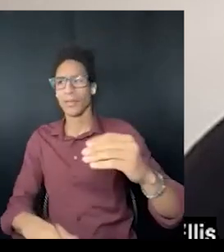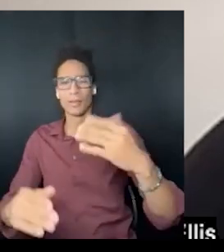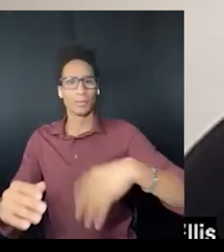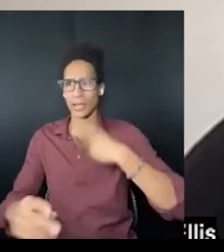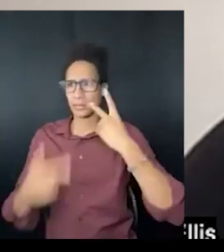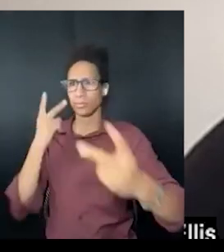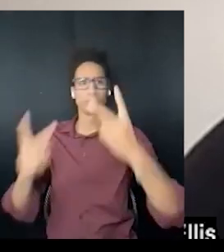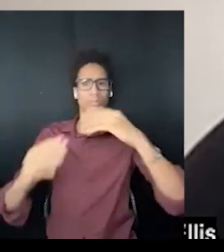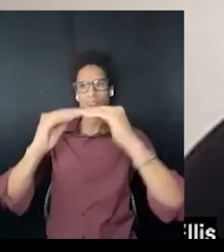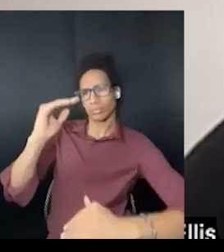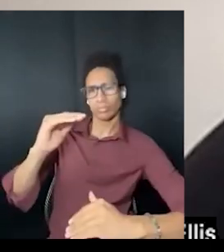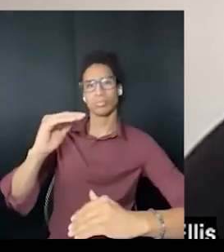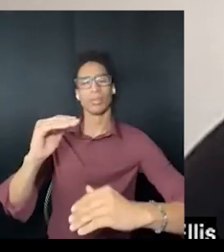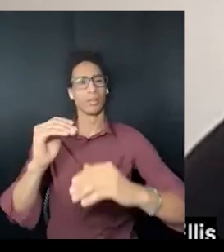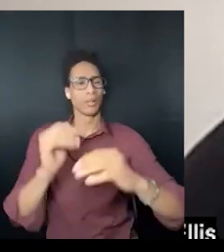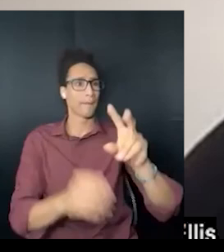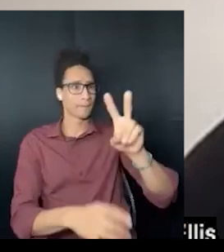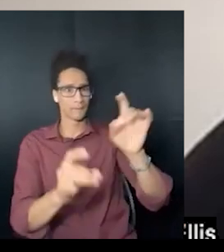it reckons with violent crime. So